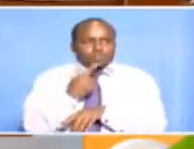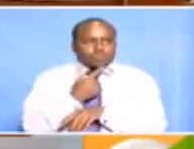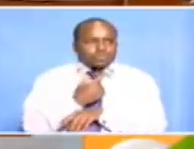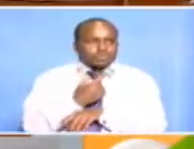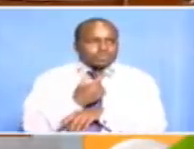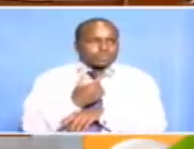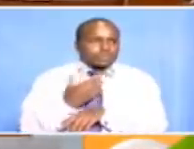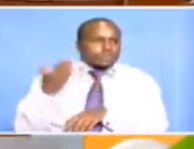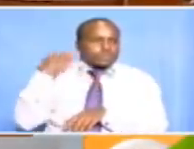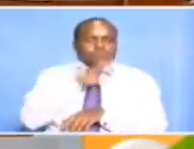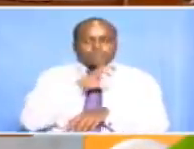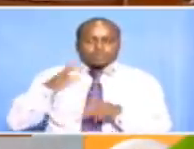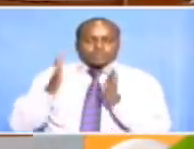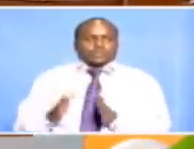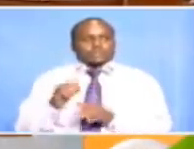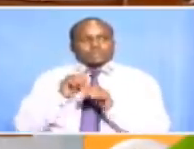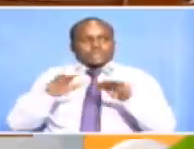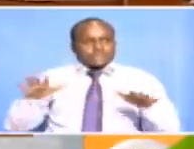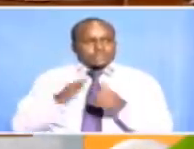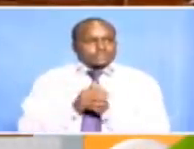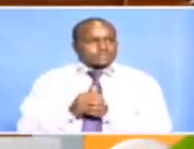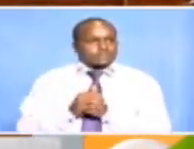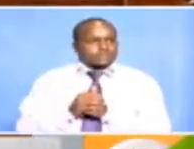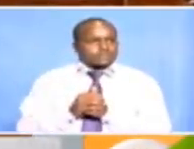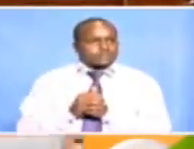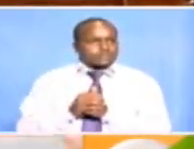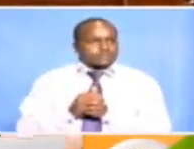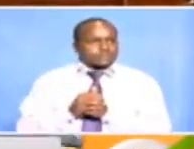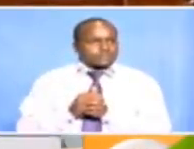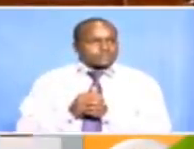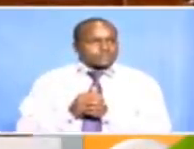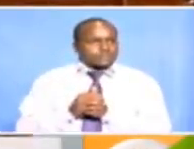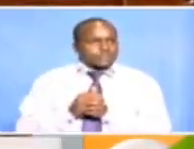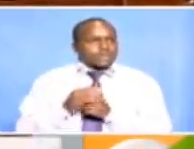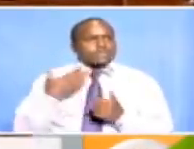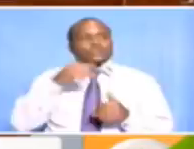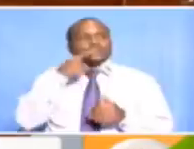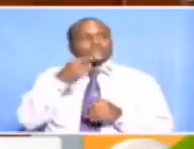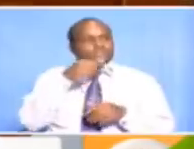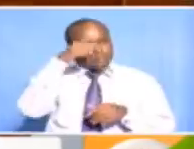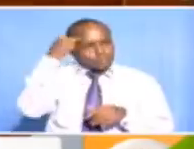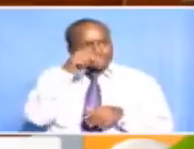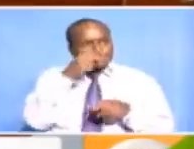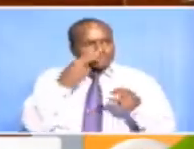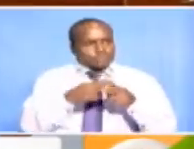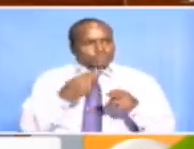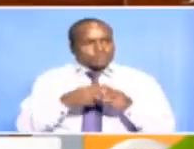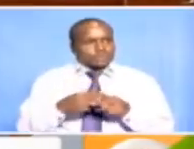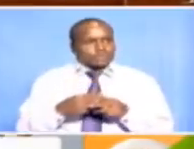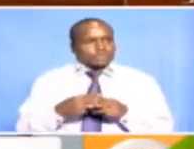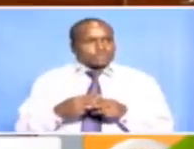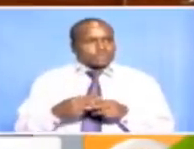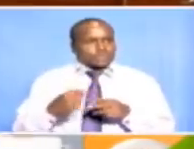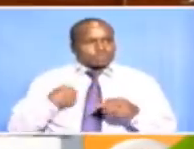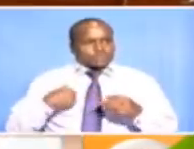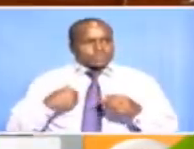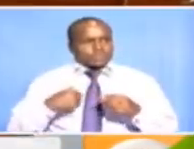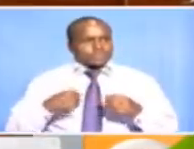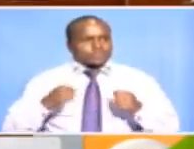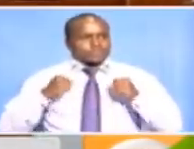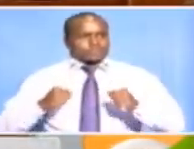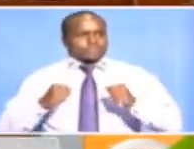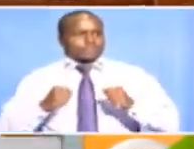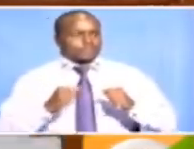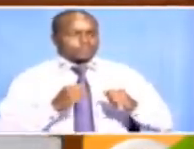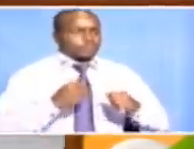Former Commissioner of Lands. I don't want to mention his name because I think you are scared, you are afraid. You're not a gentleman enough. Me, I got masters. I don't fear. I'm a fan of